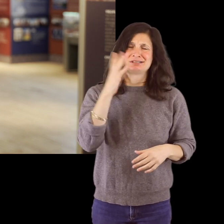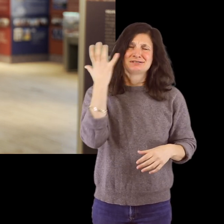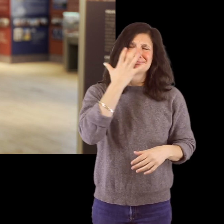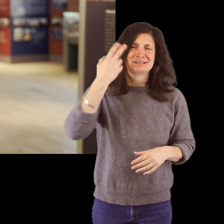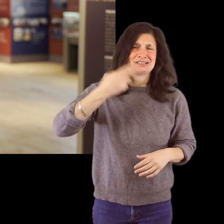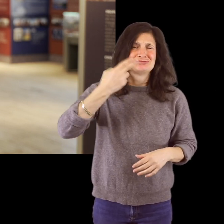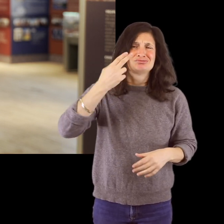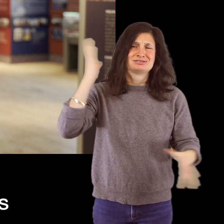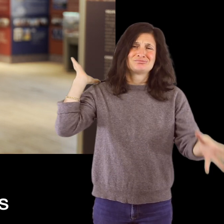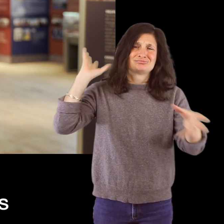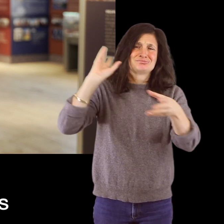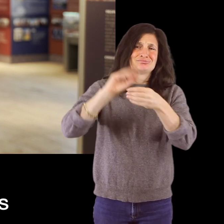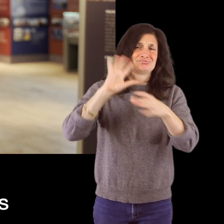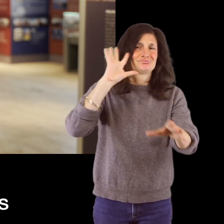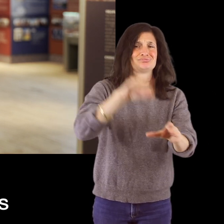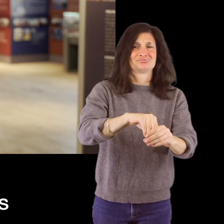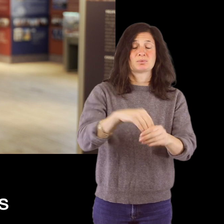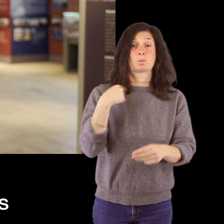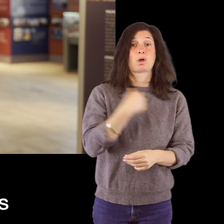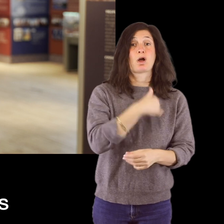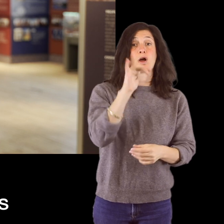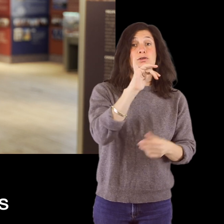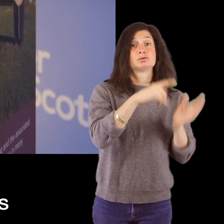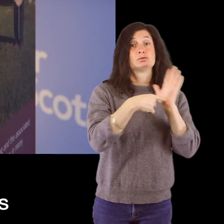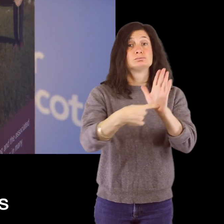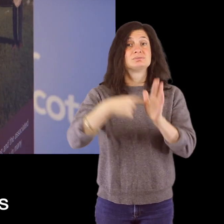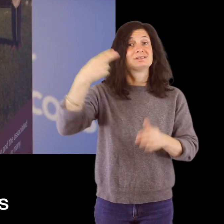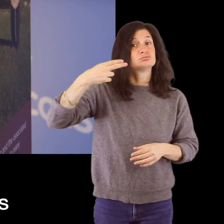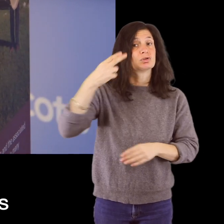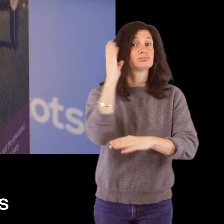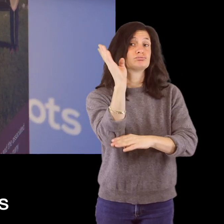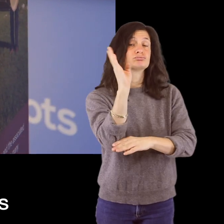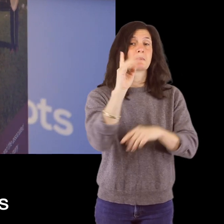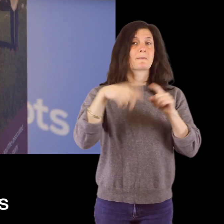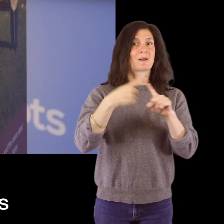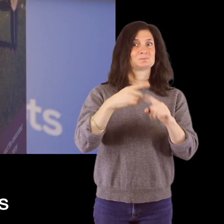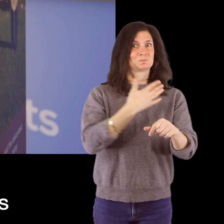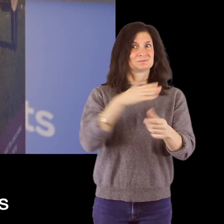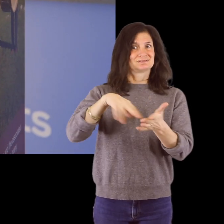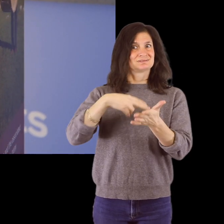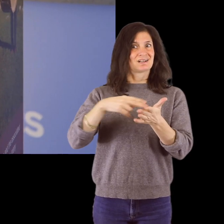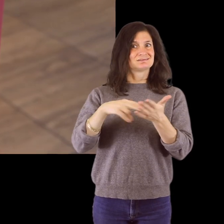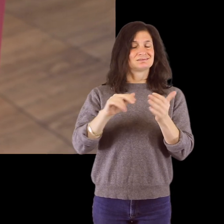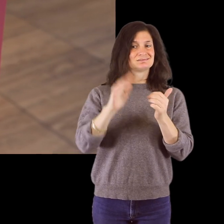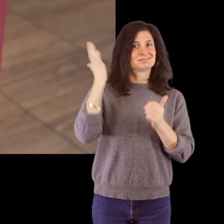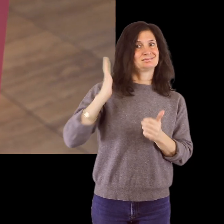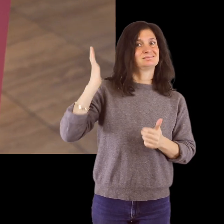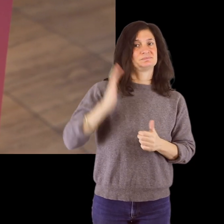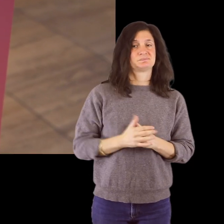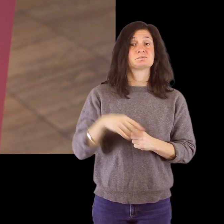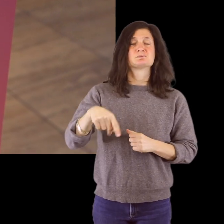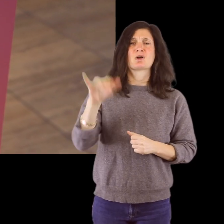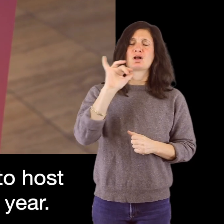of both forms of dancing have a rich historical basis. We also deliver historical talks on the origins of the